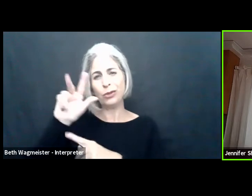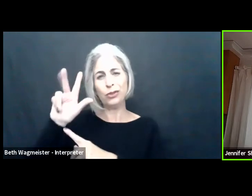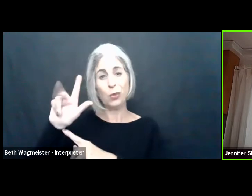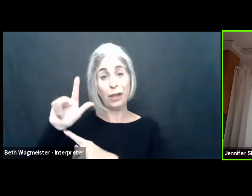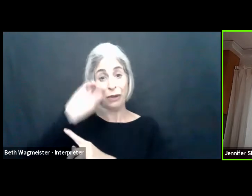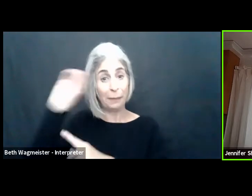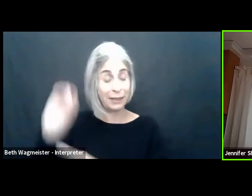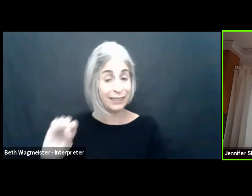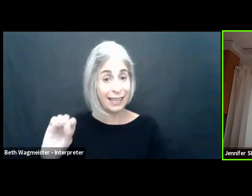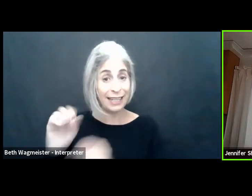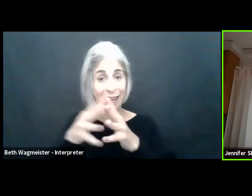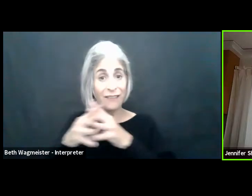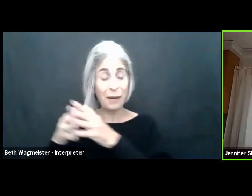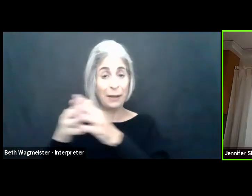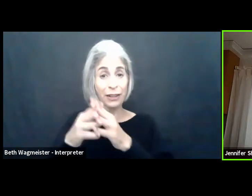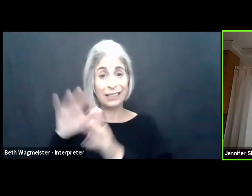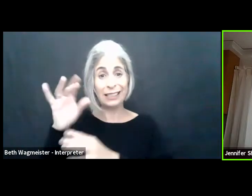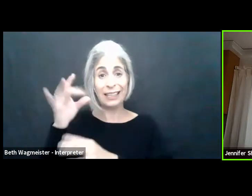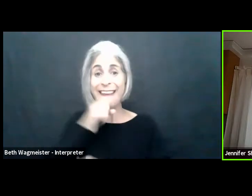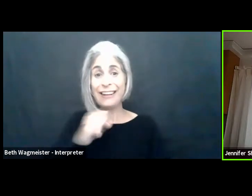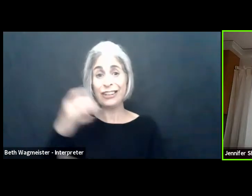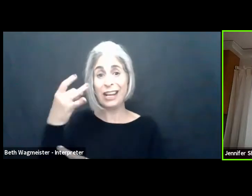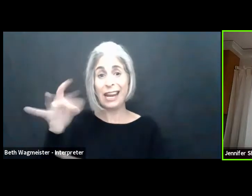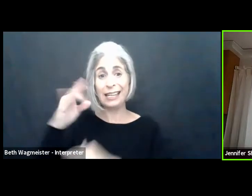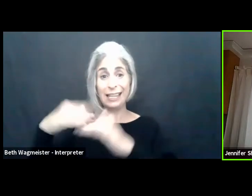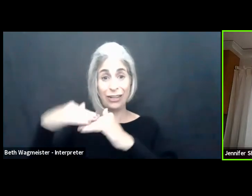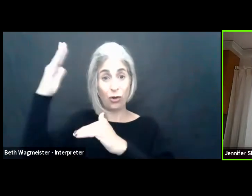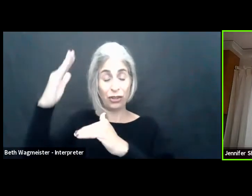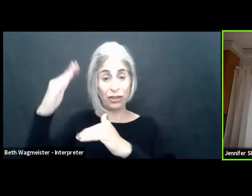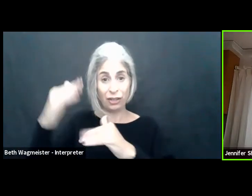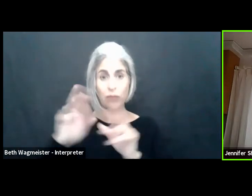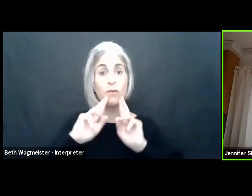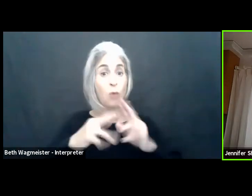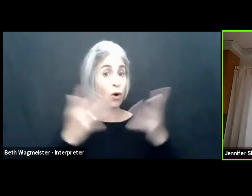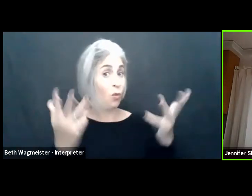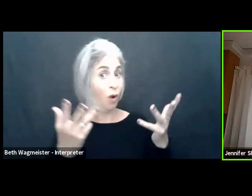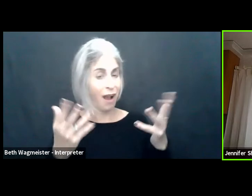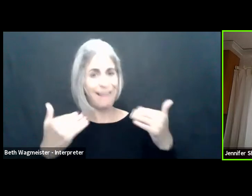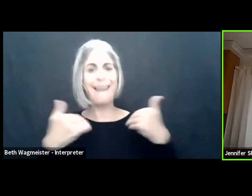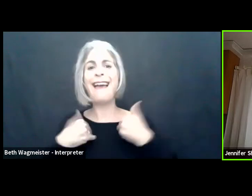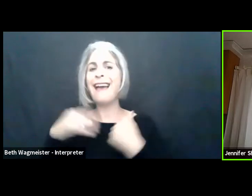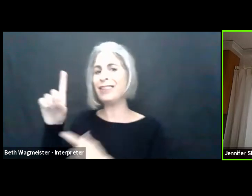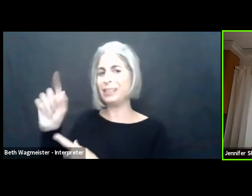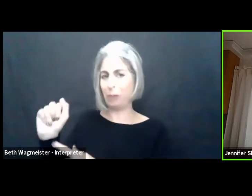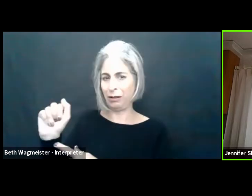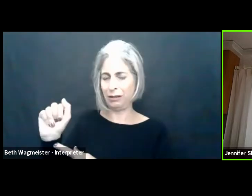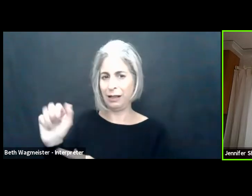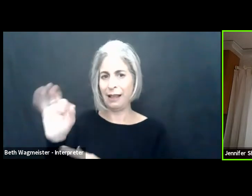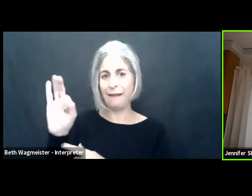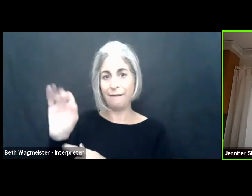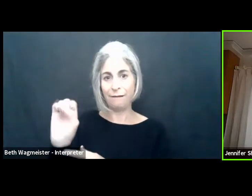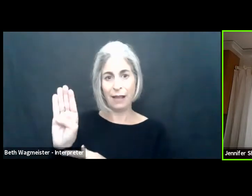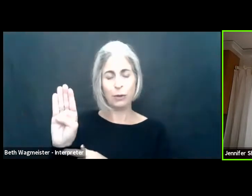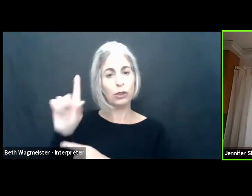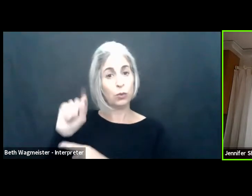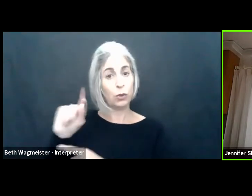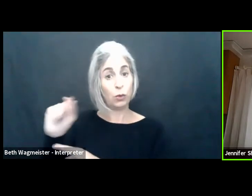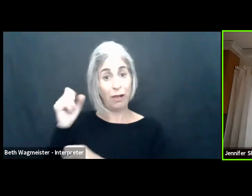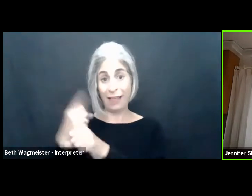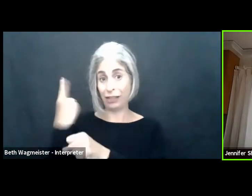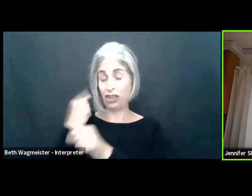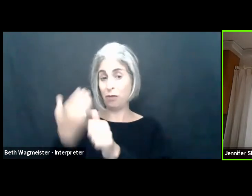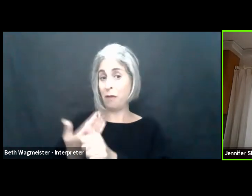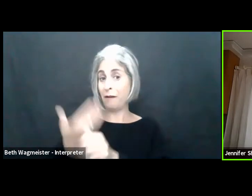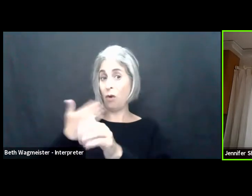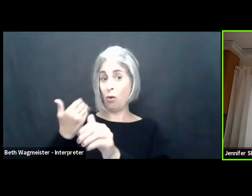23% of Americans 18 and older report having a disability. in February 2020, a year ago before